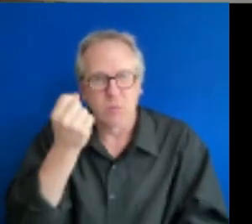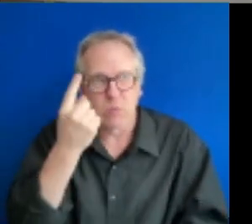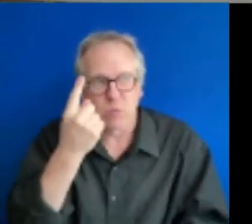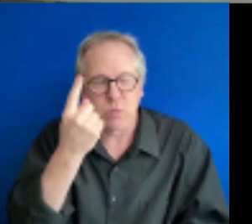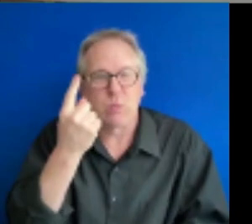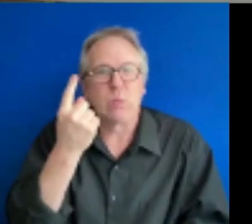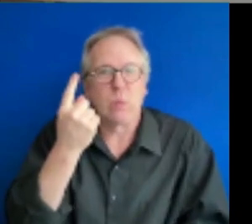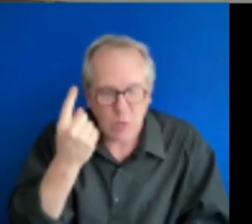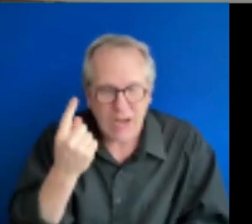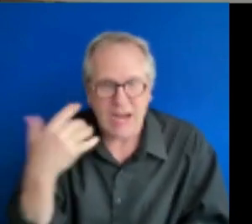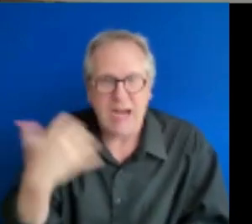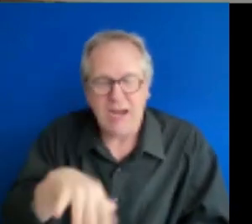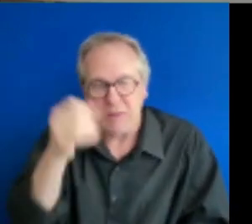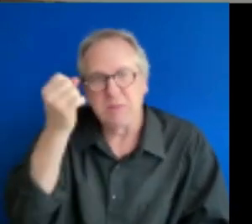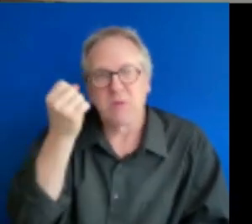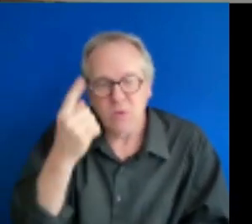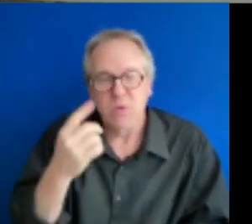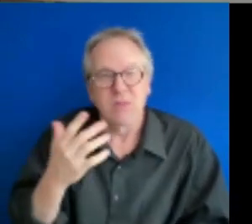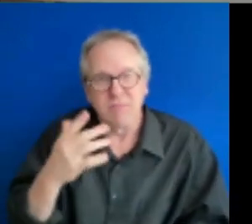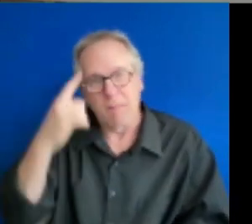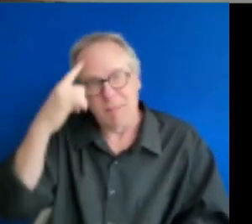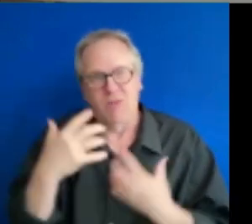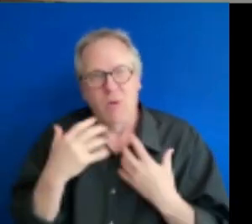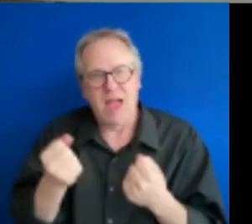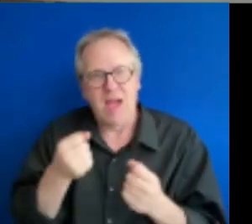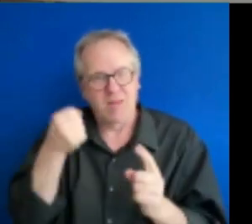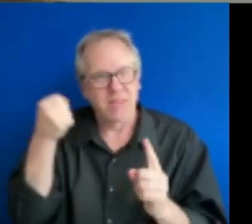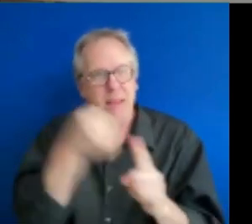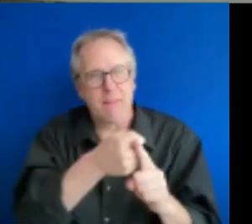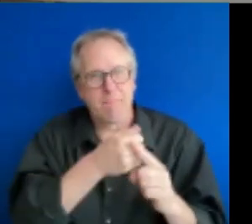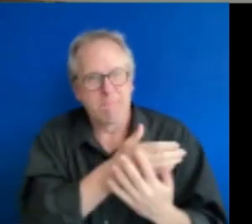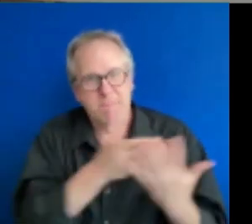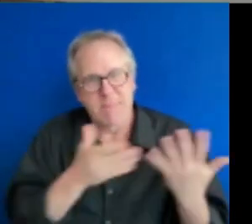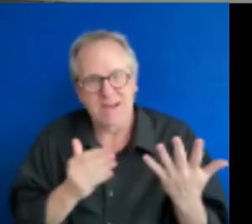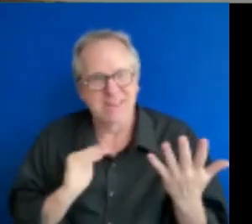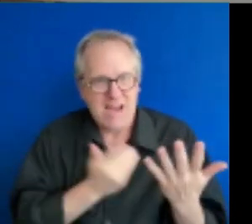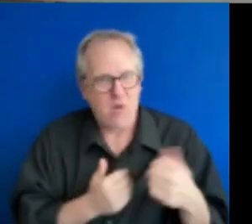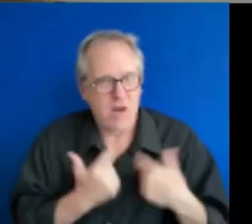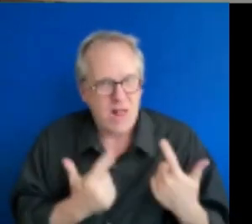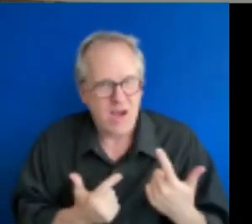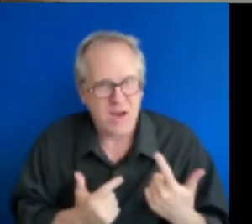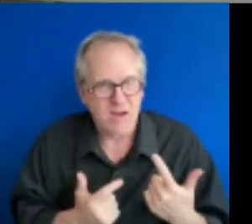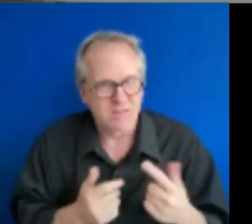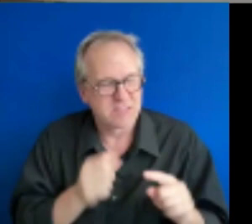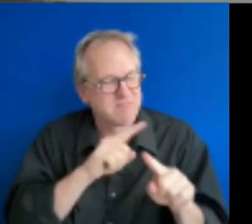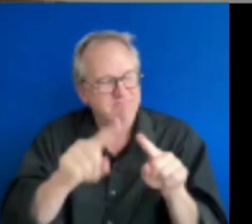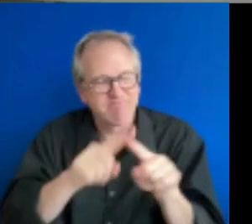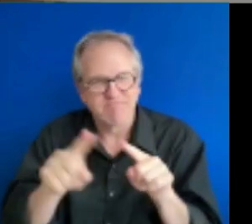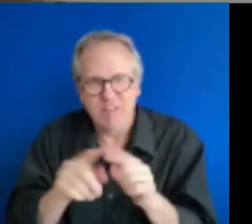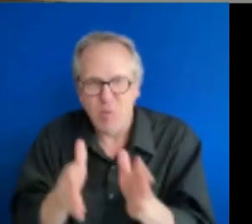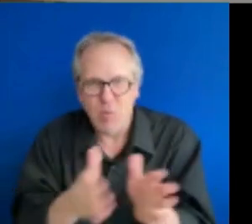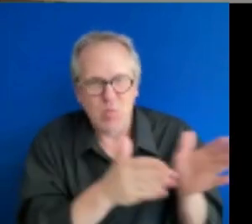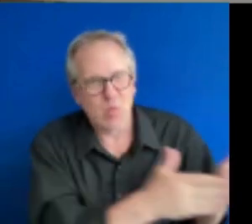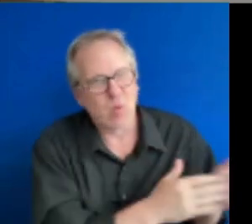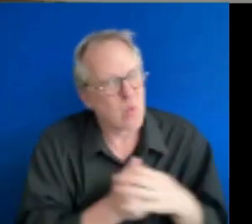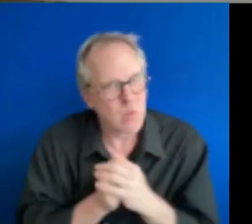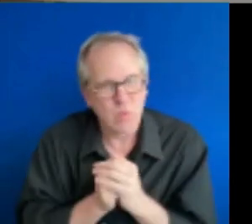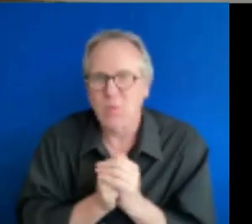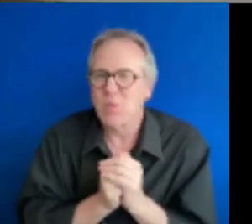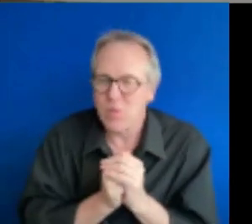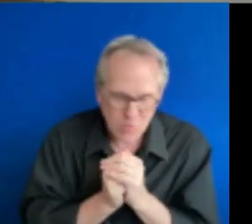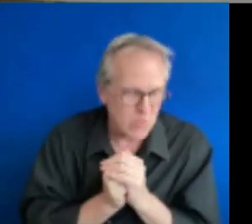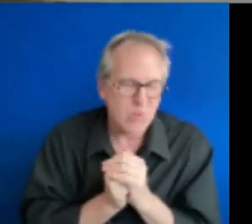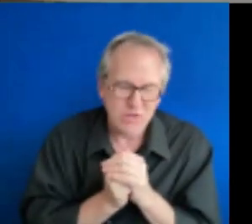reality of how mental health impacts our lives in every facet. And